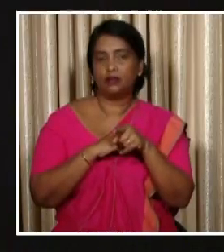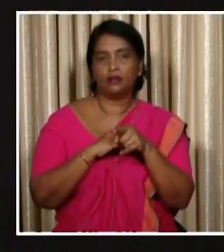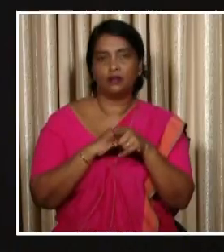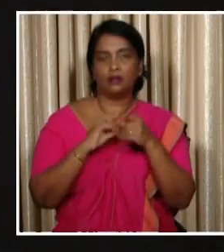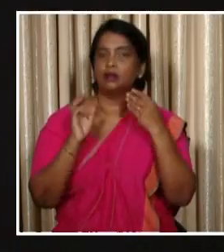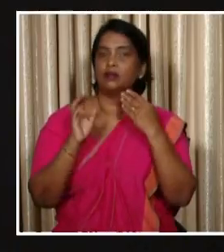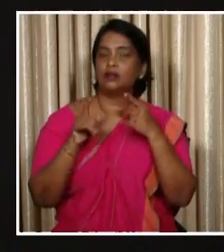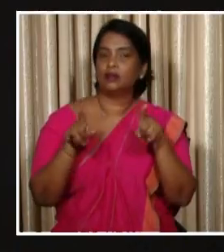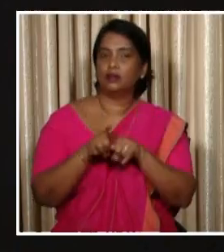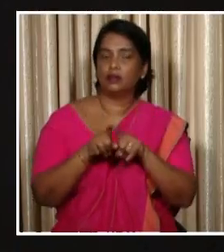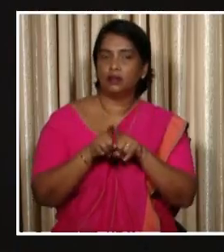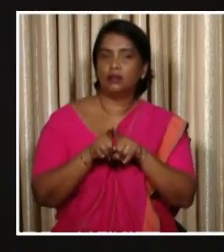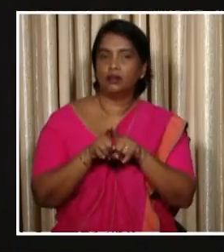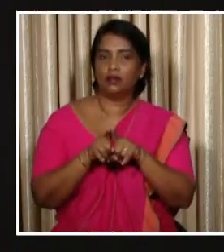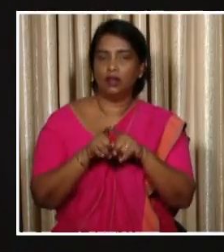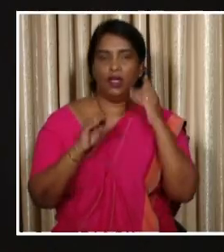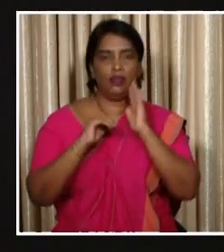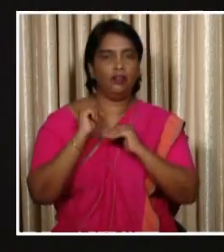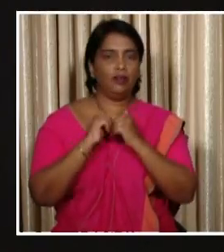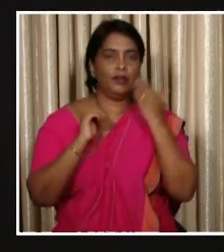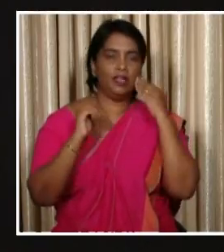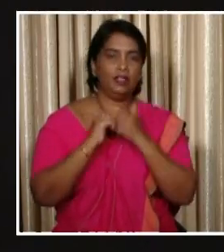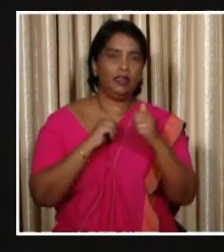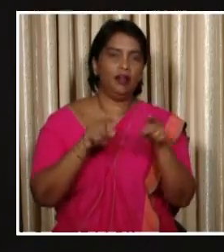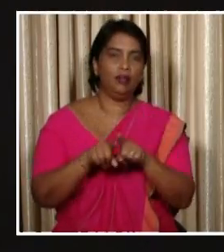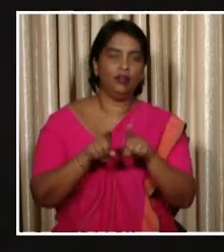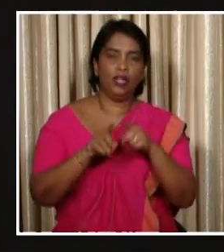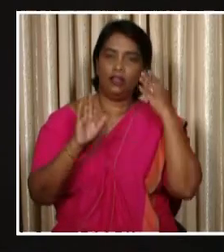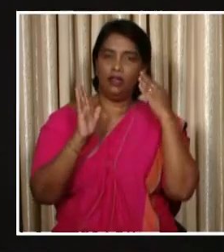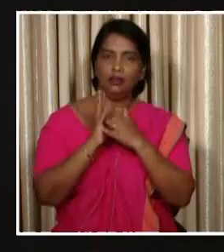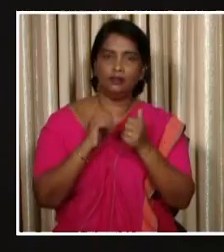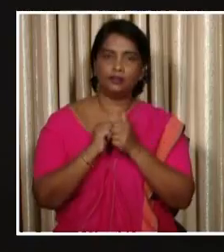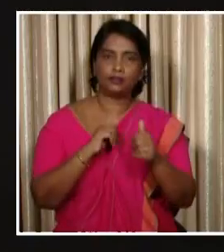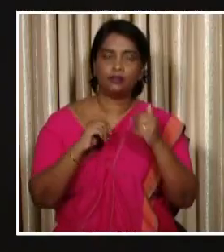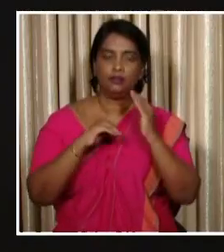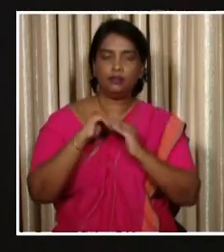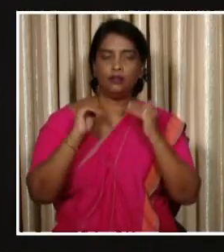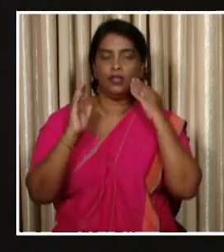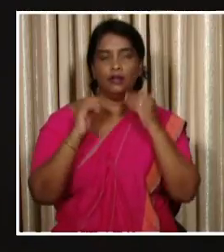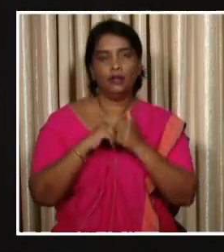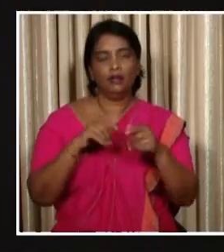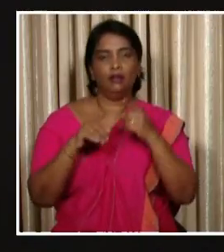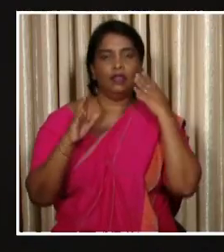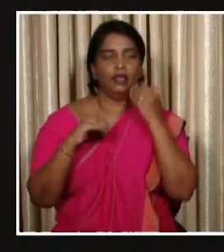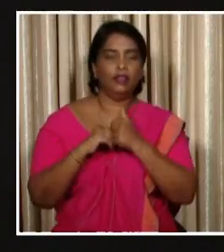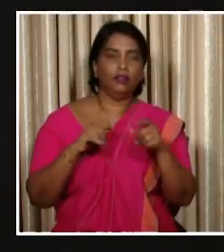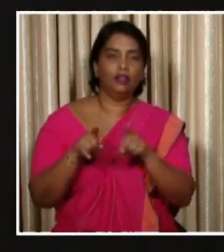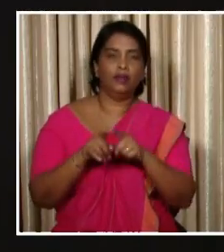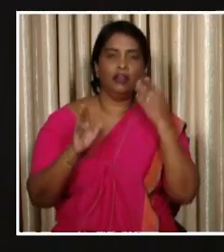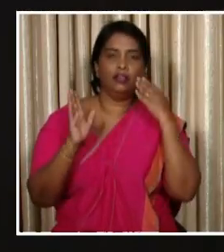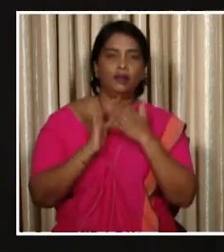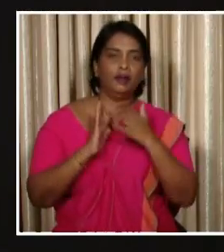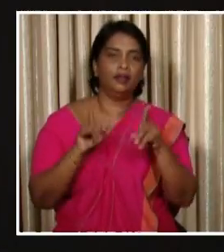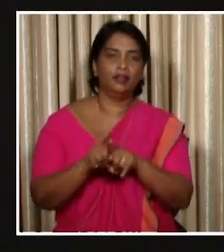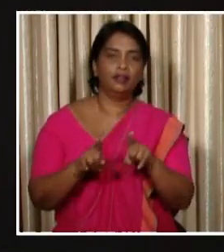we provide in delivering the services engaged to these enterprises focusing and coming into Sri Lanka. Therefore, the budget